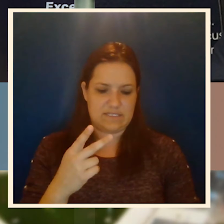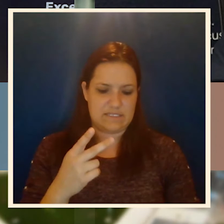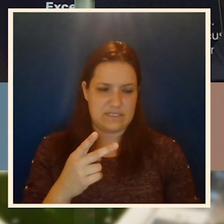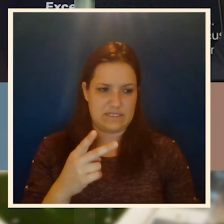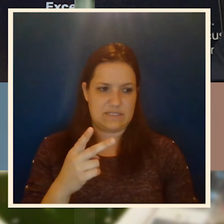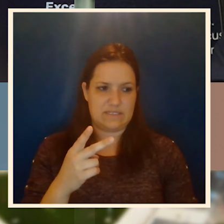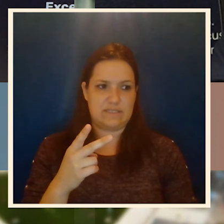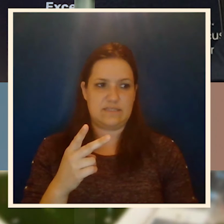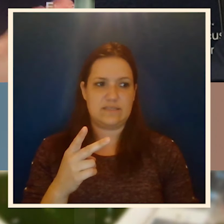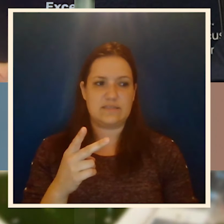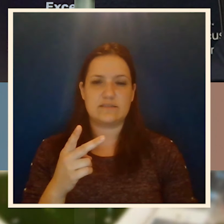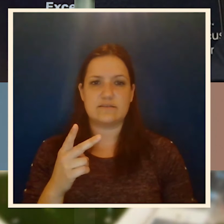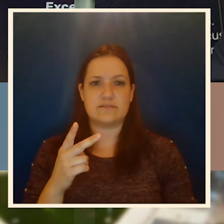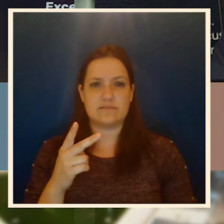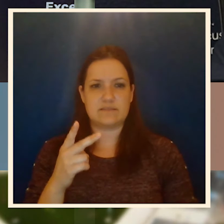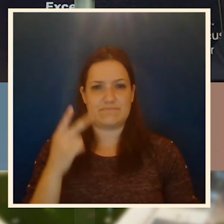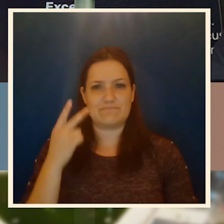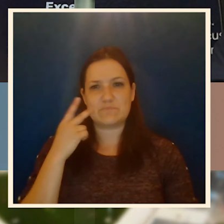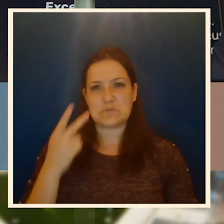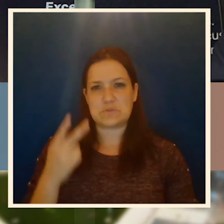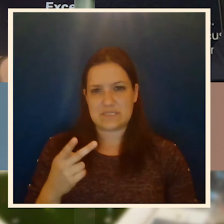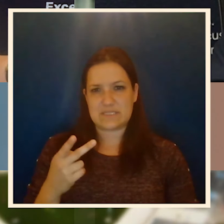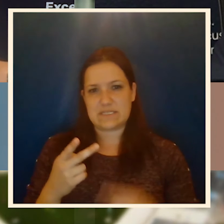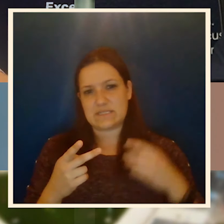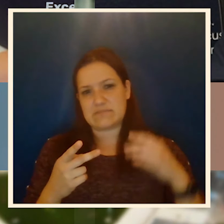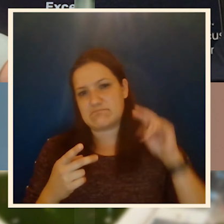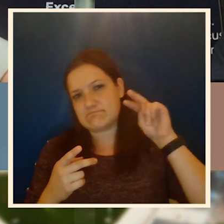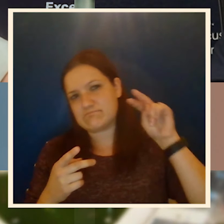you see down the path a little bit, and